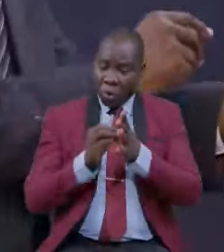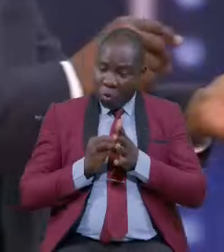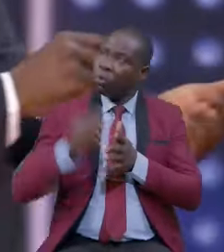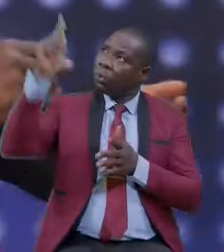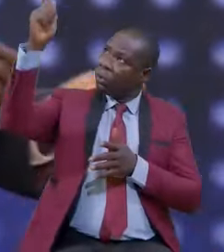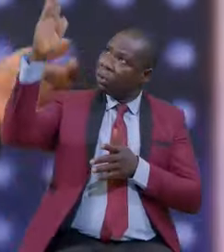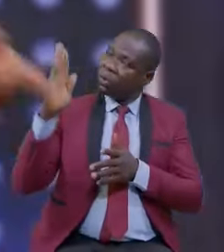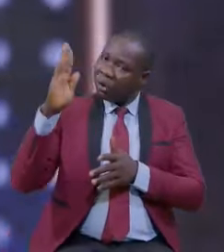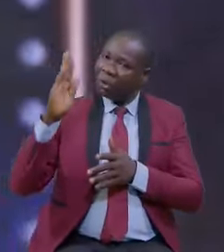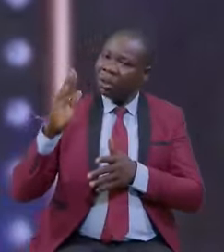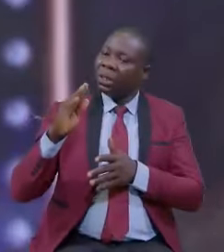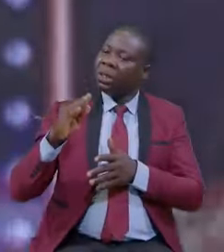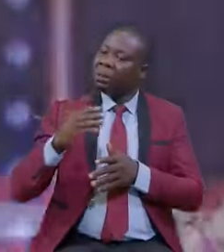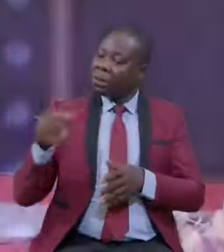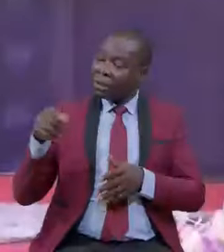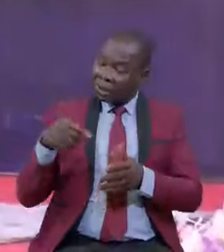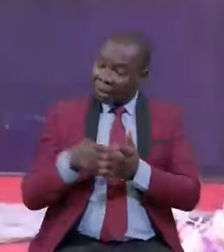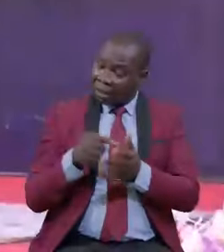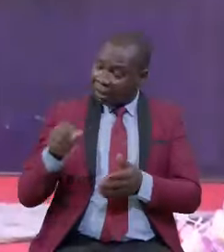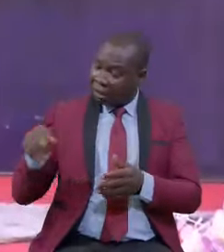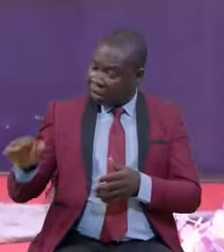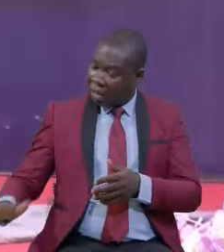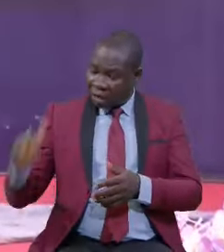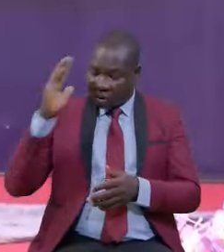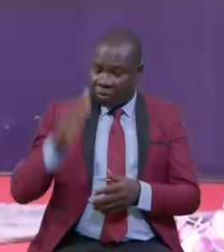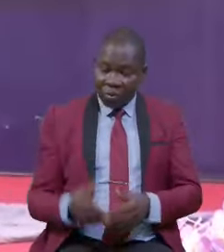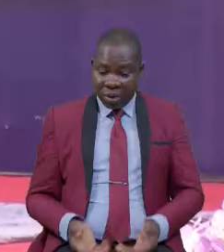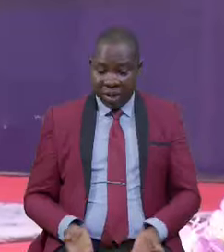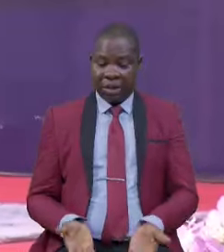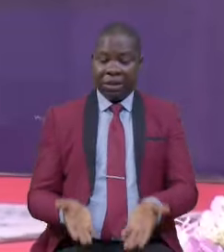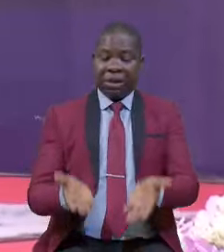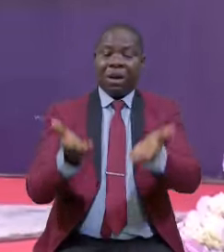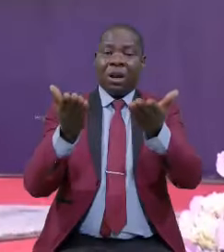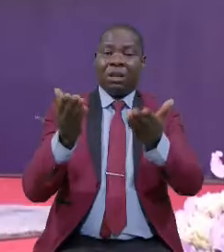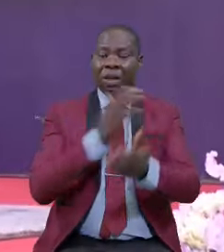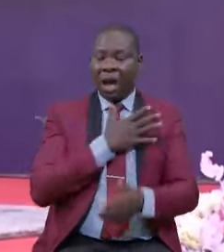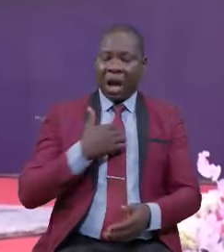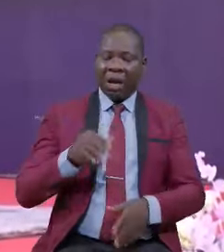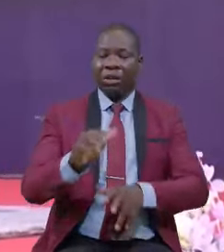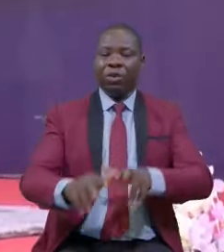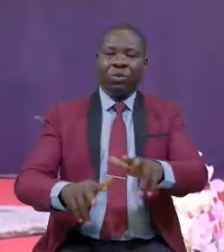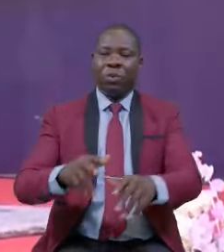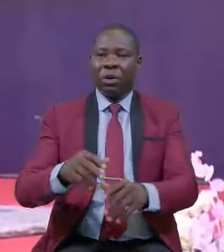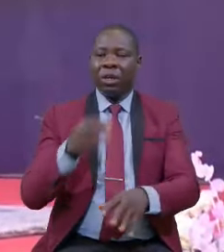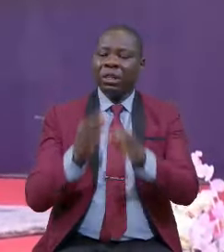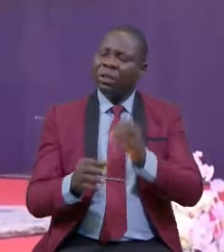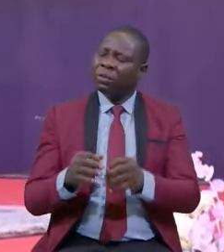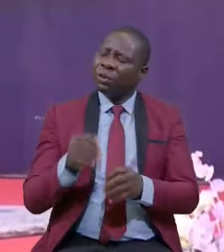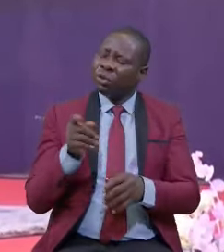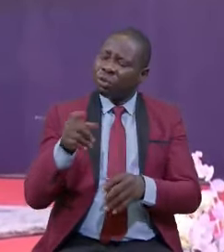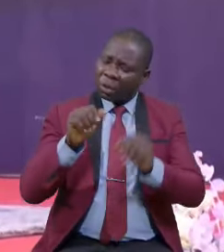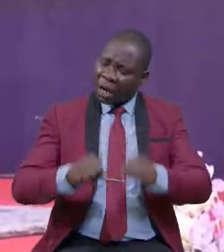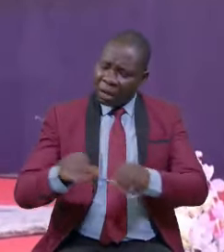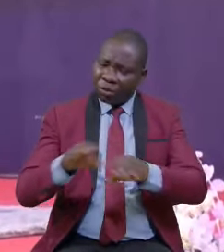do that and my child gets up, I will throw away the idol. I said, no, you throw away